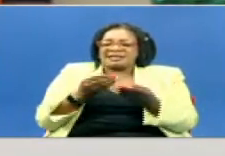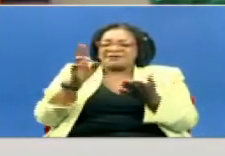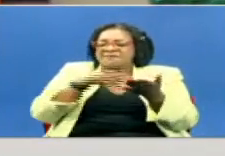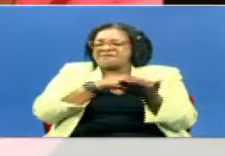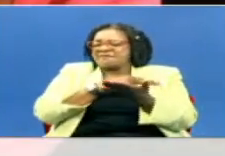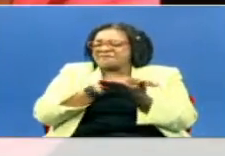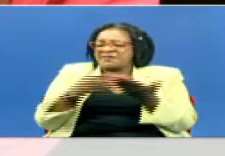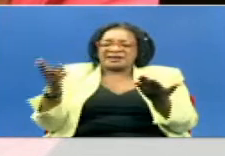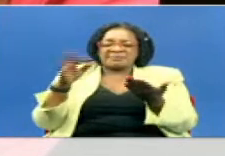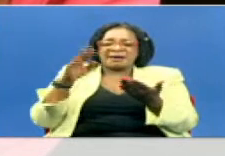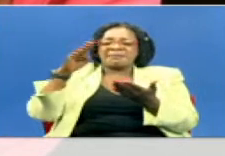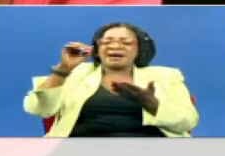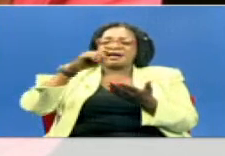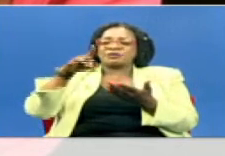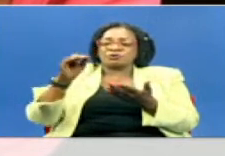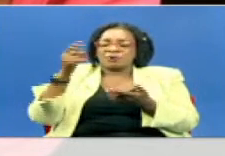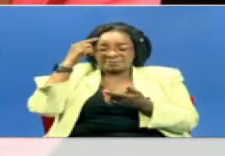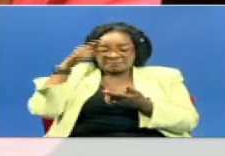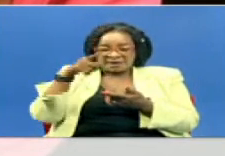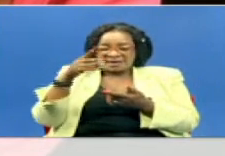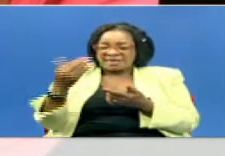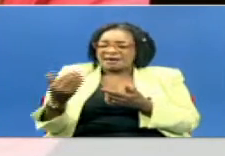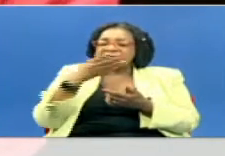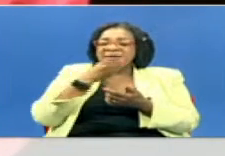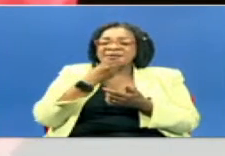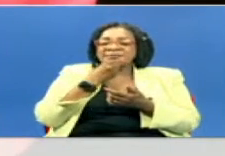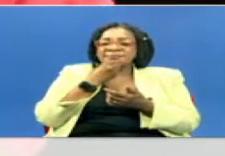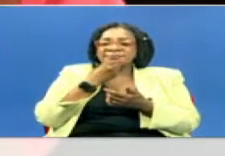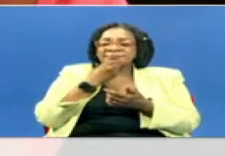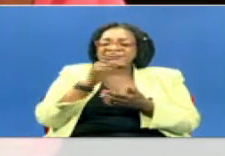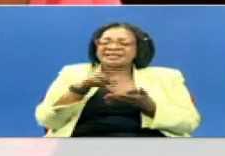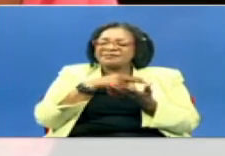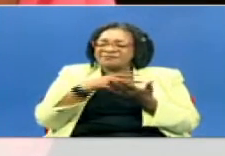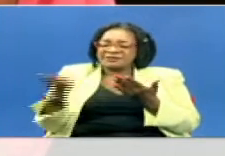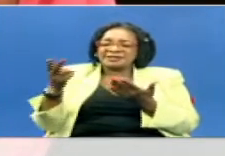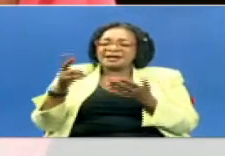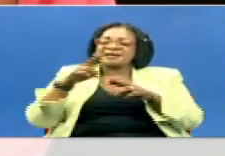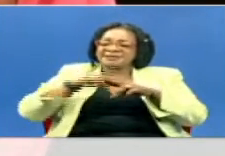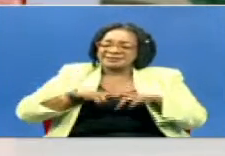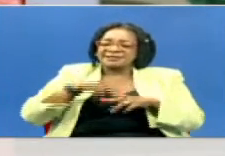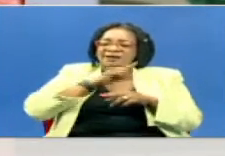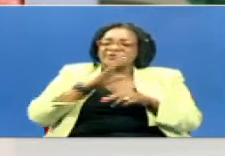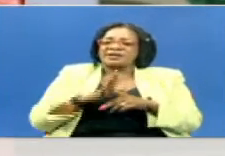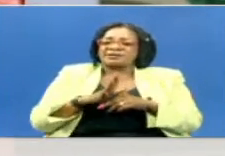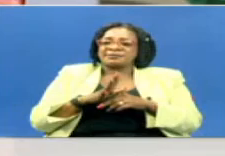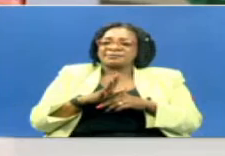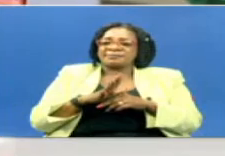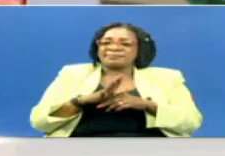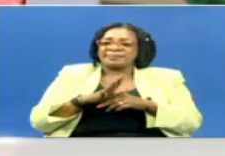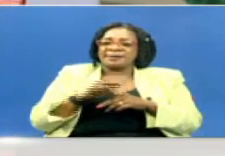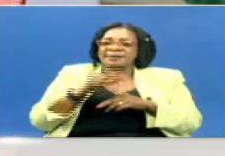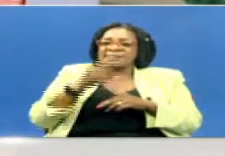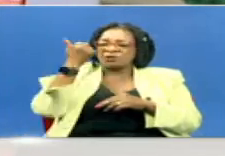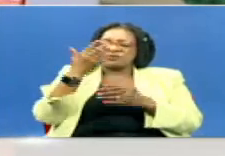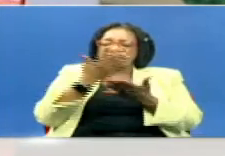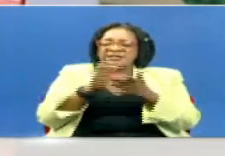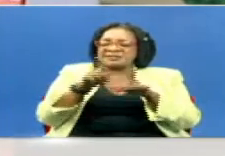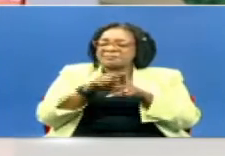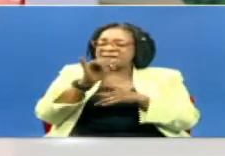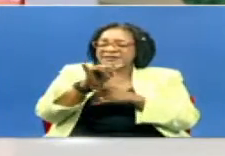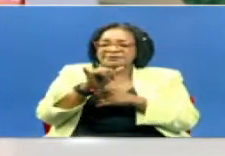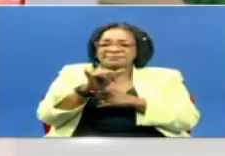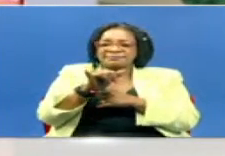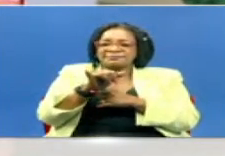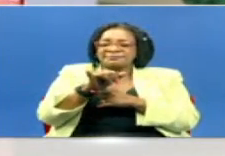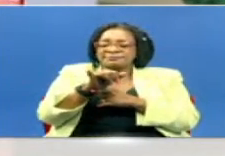by Manzo. Remember, young man defeated the sitting governor because of things like those.